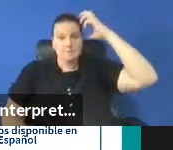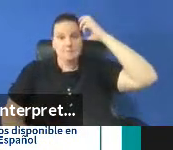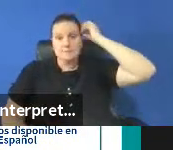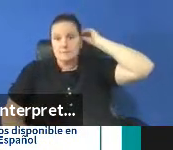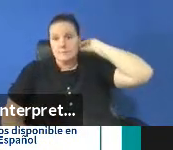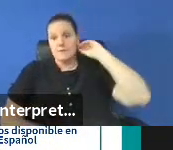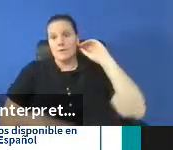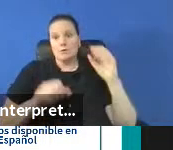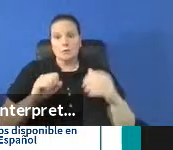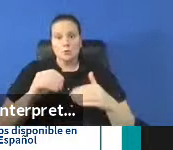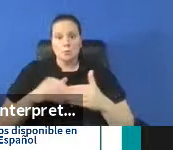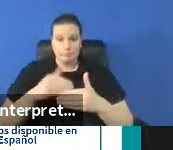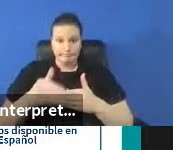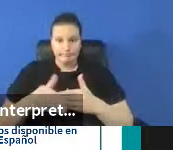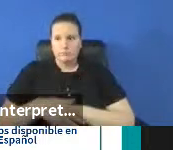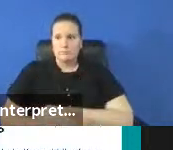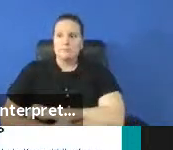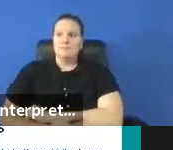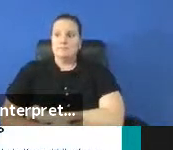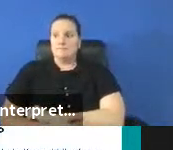So next slide.